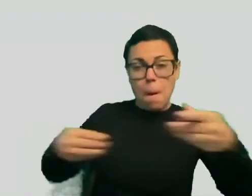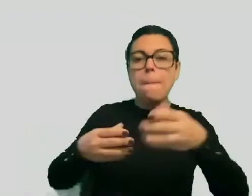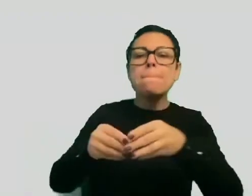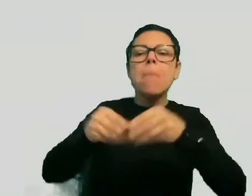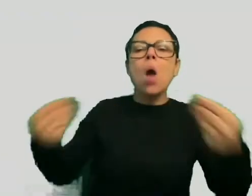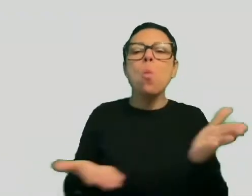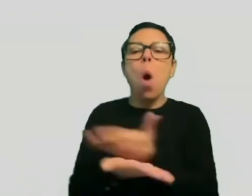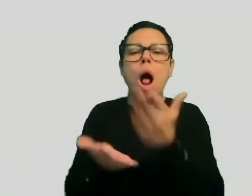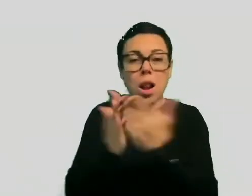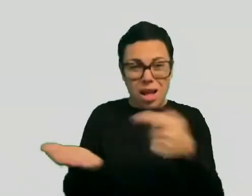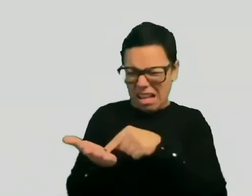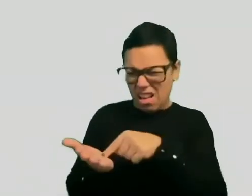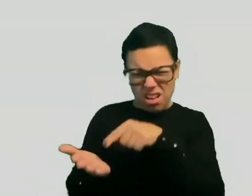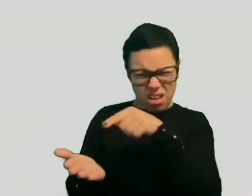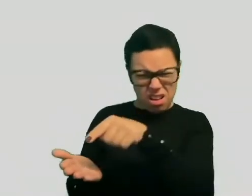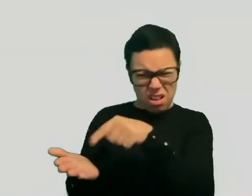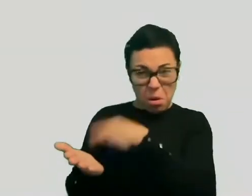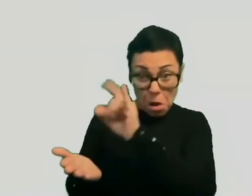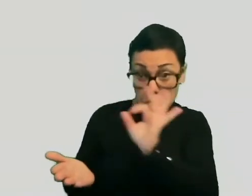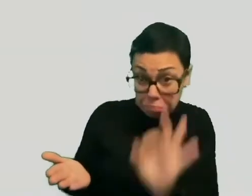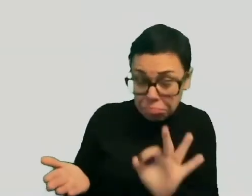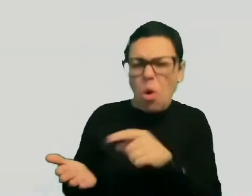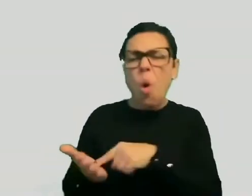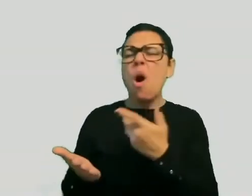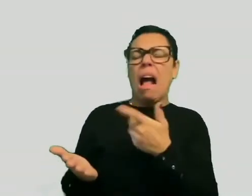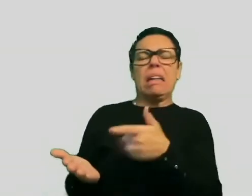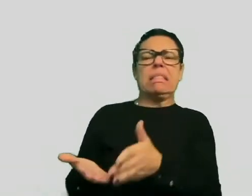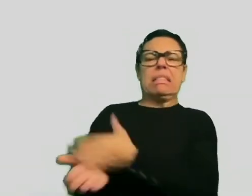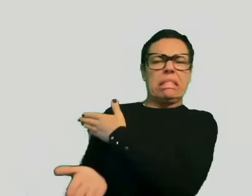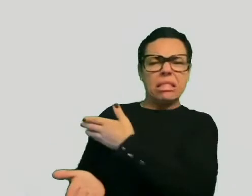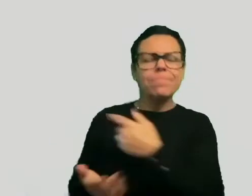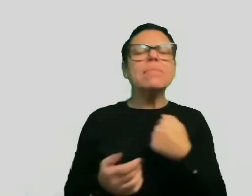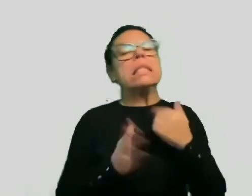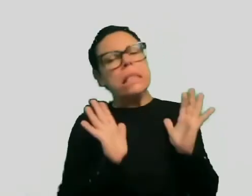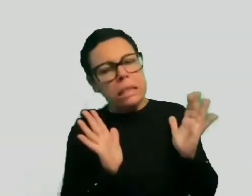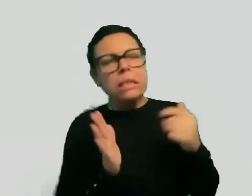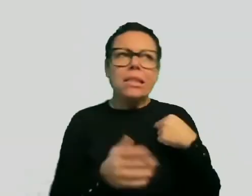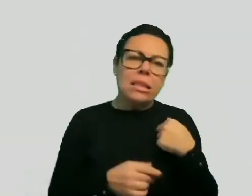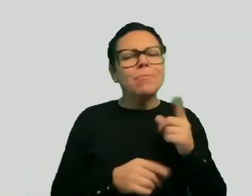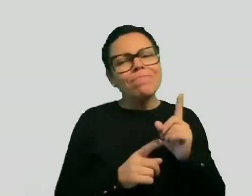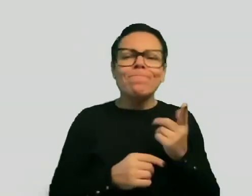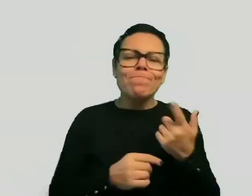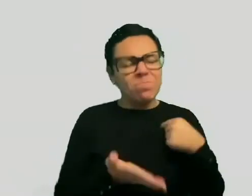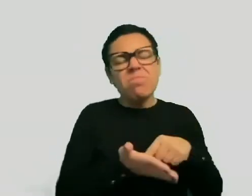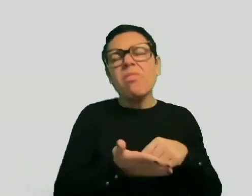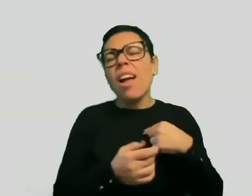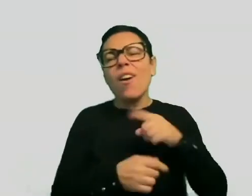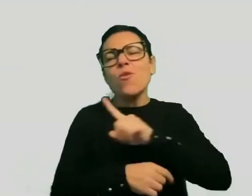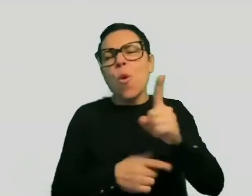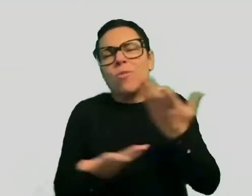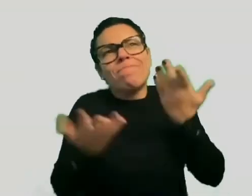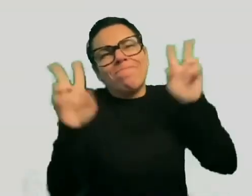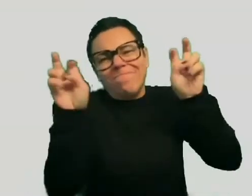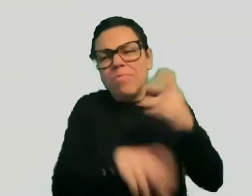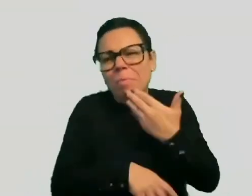they see it as an annoying layer of red tape, but at the end of the trainings, we've had some very positive